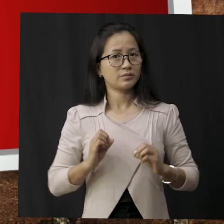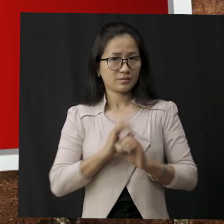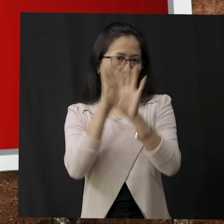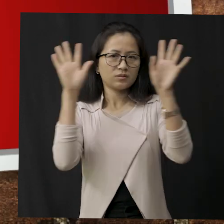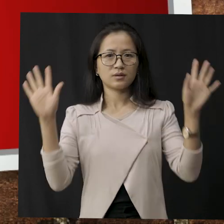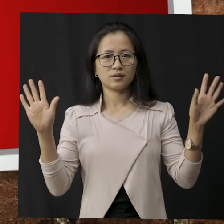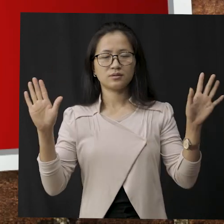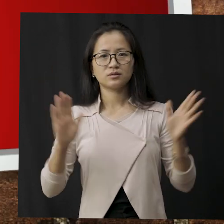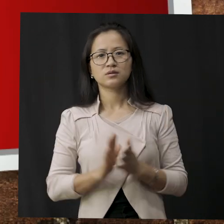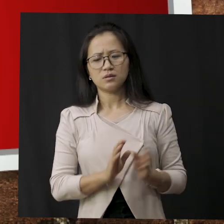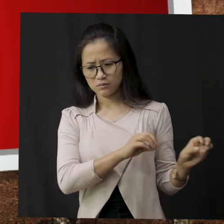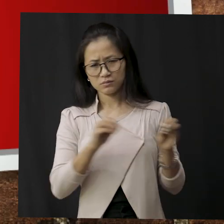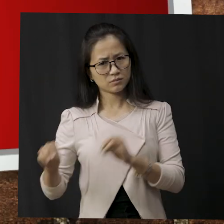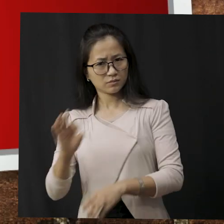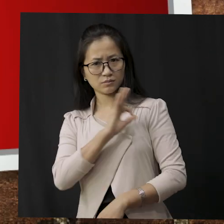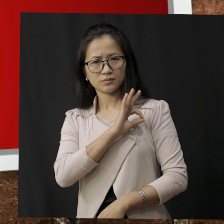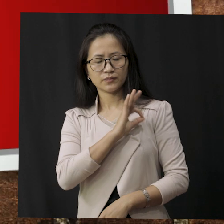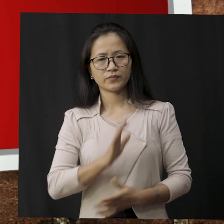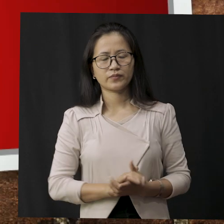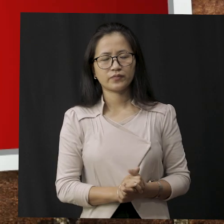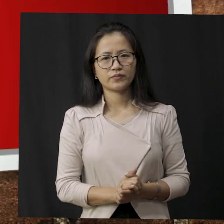excited? Do you like movable houses?